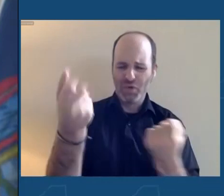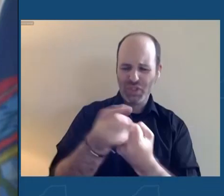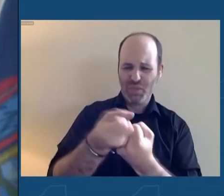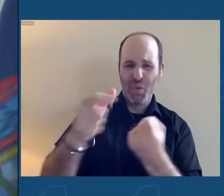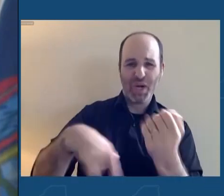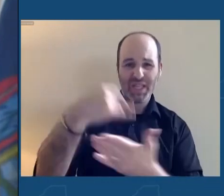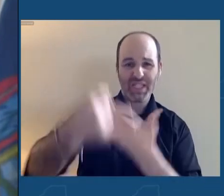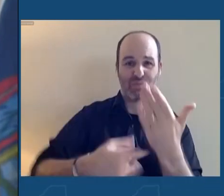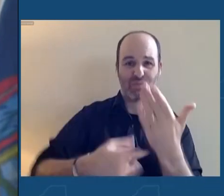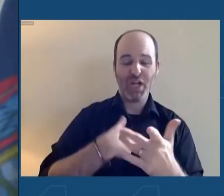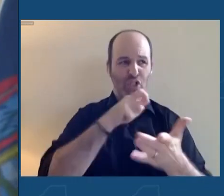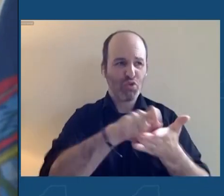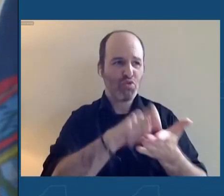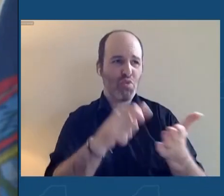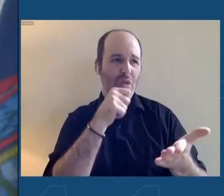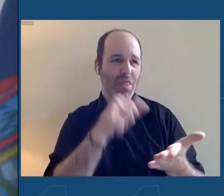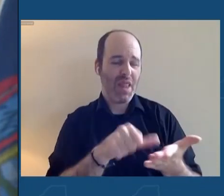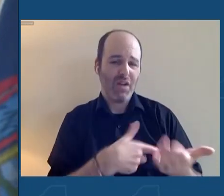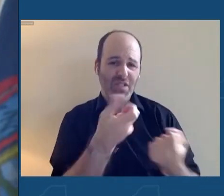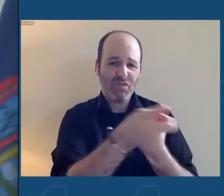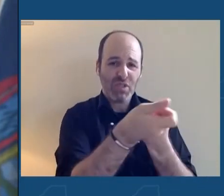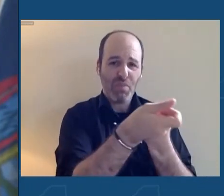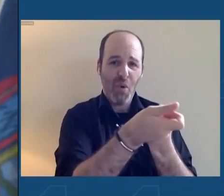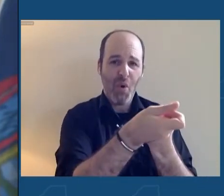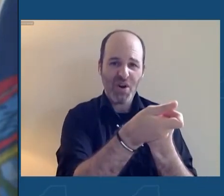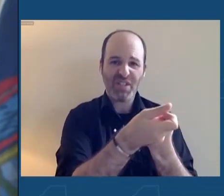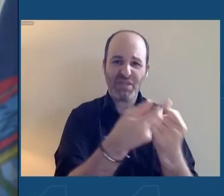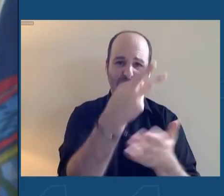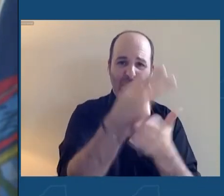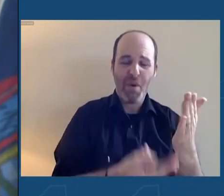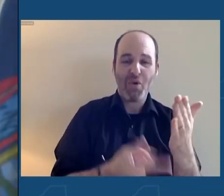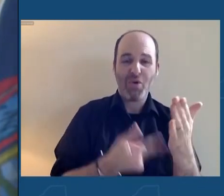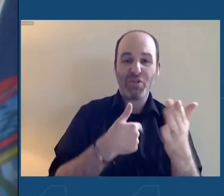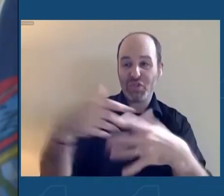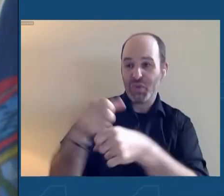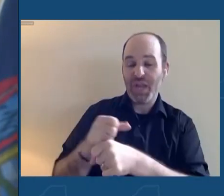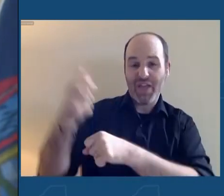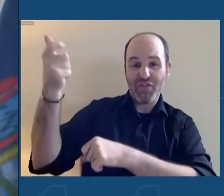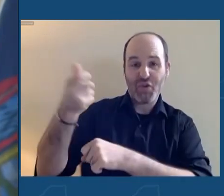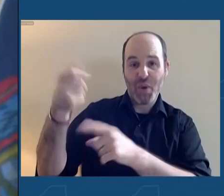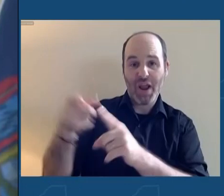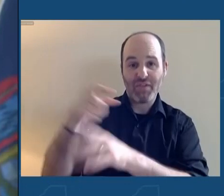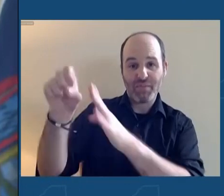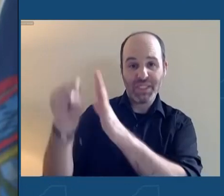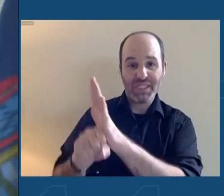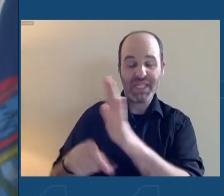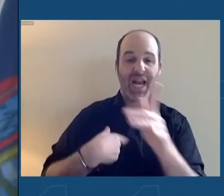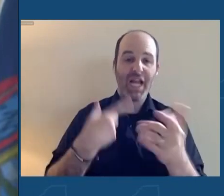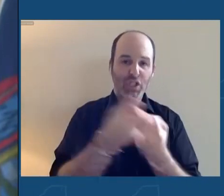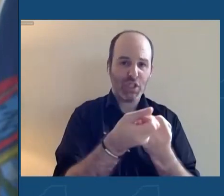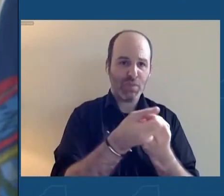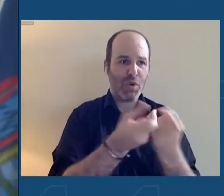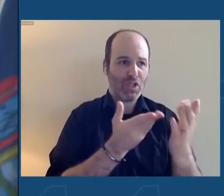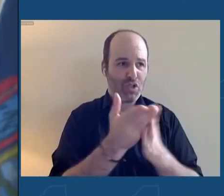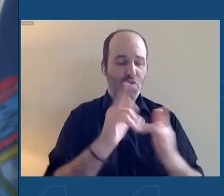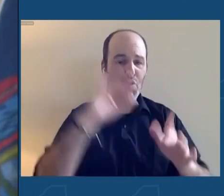wrote letters of support, both to get us the state grant money and to support us in our federal